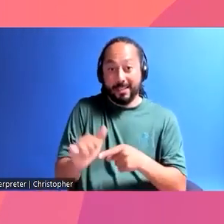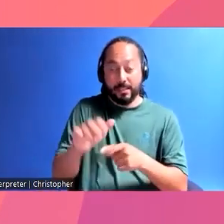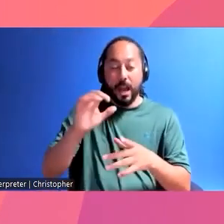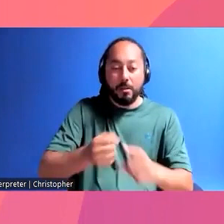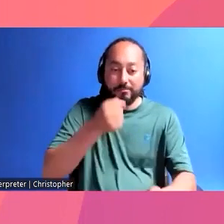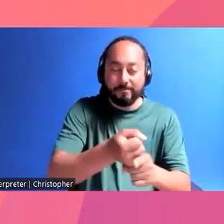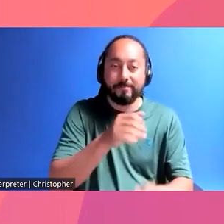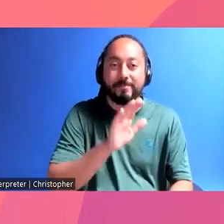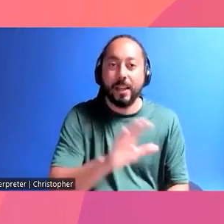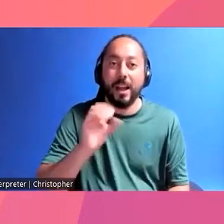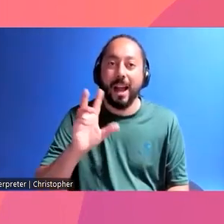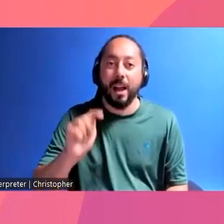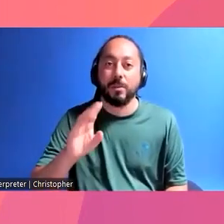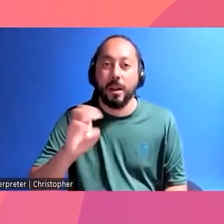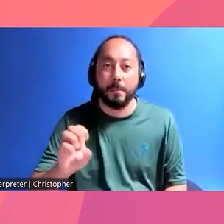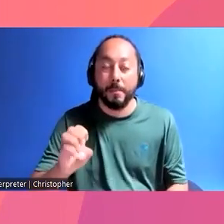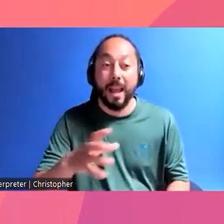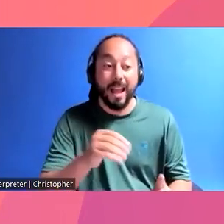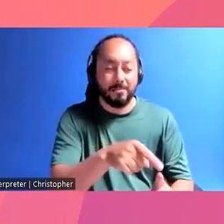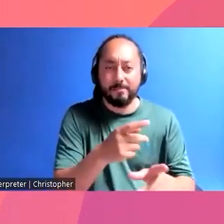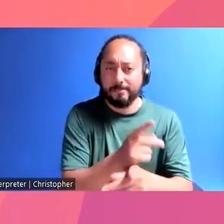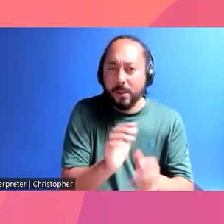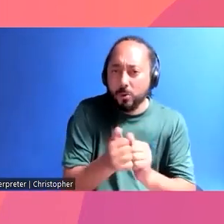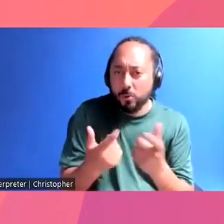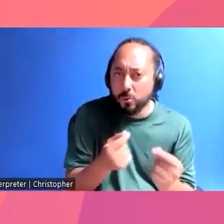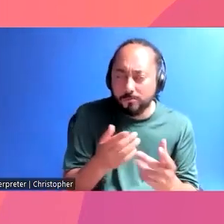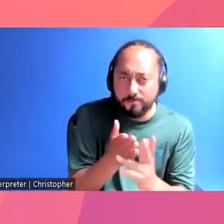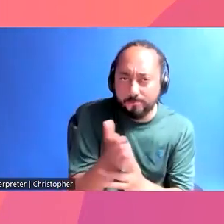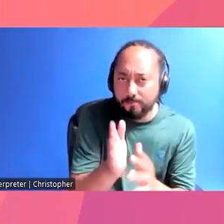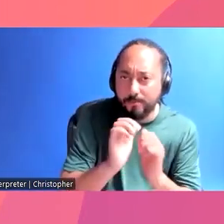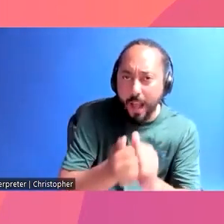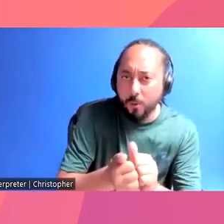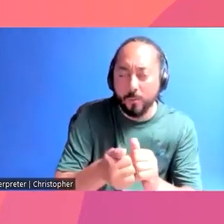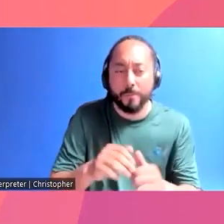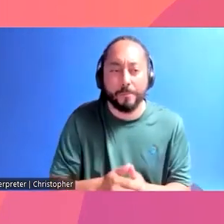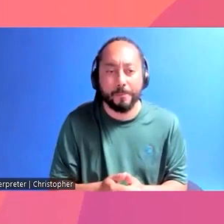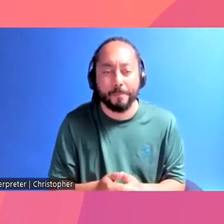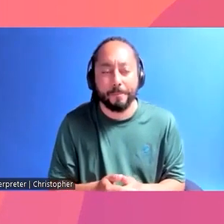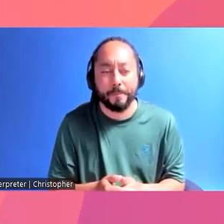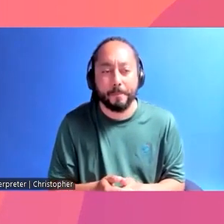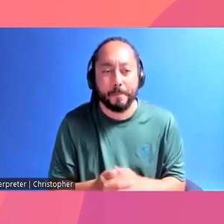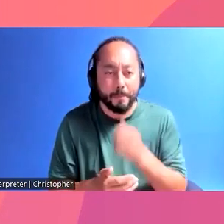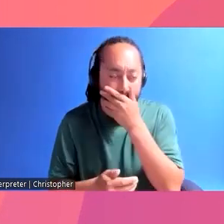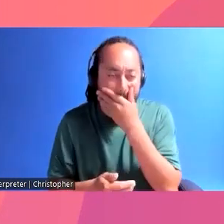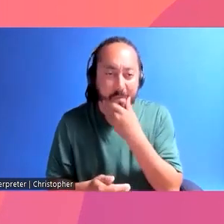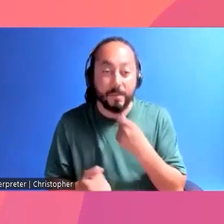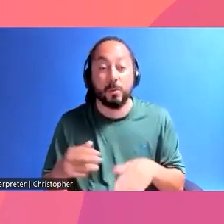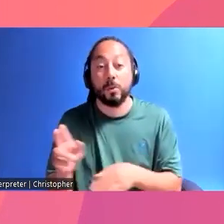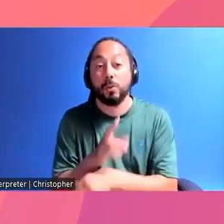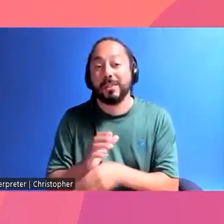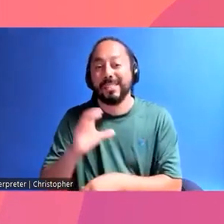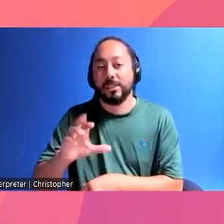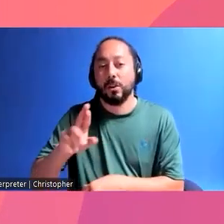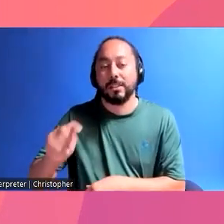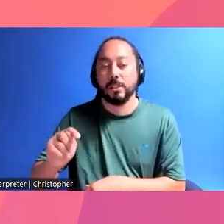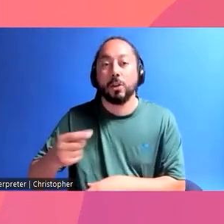they navigated these experiences. We used critical race theory as a tool,